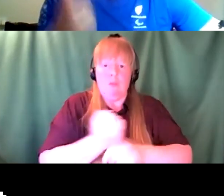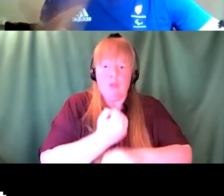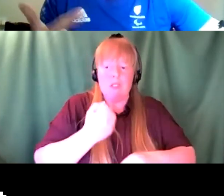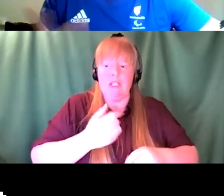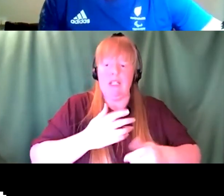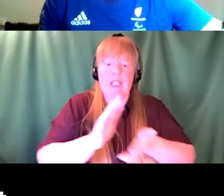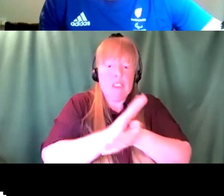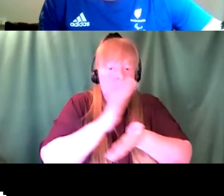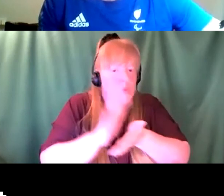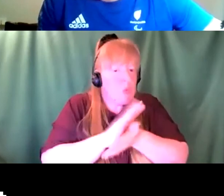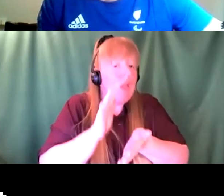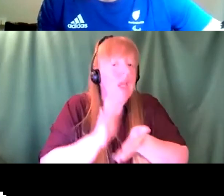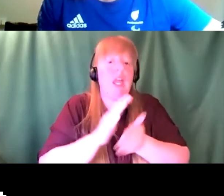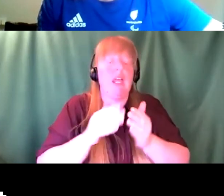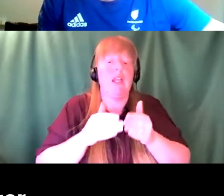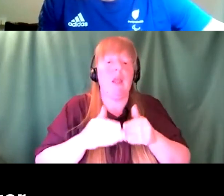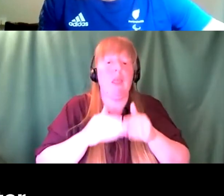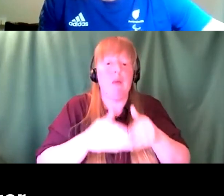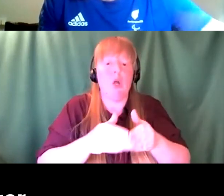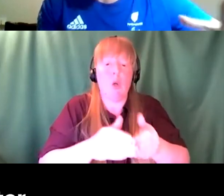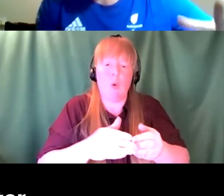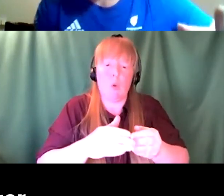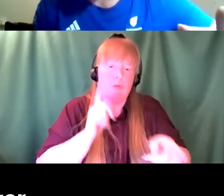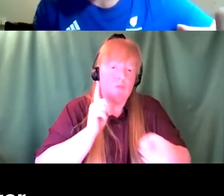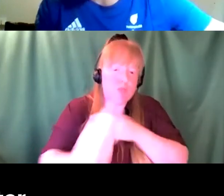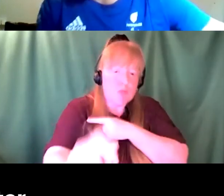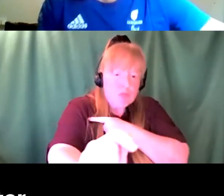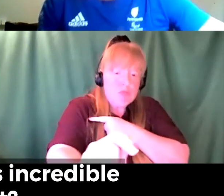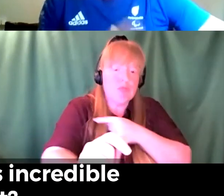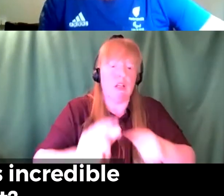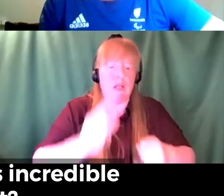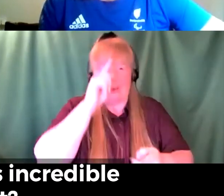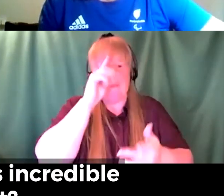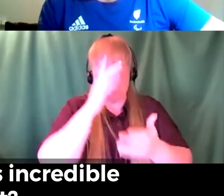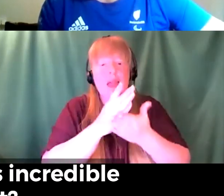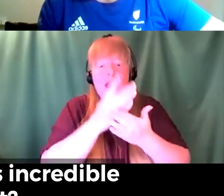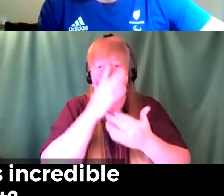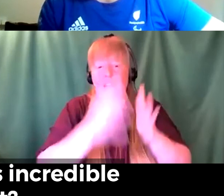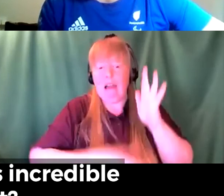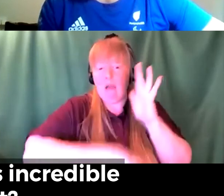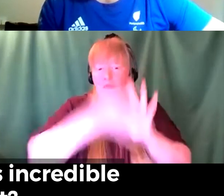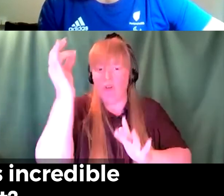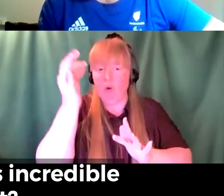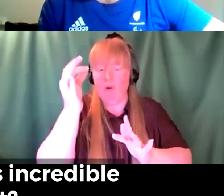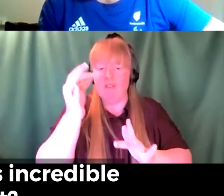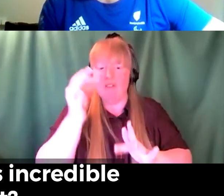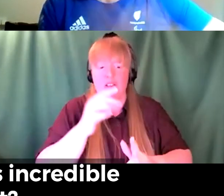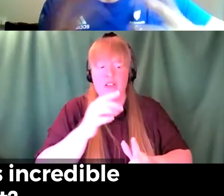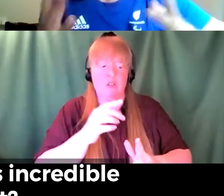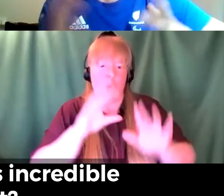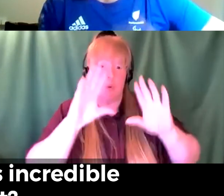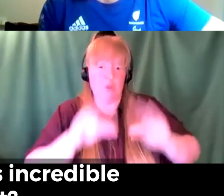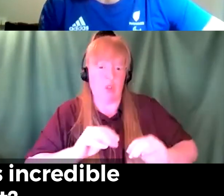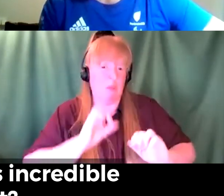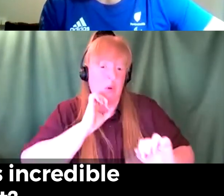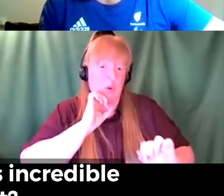it. The boats are going fast. I believe they can get faster. So why on earth would I stop, you know, this